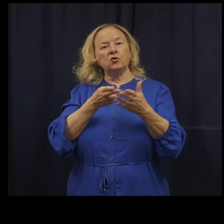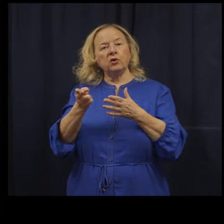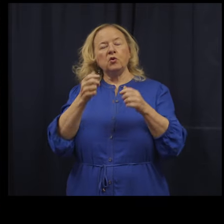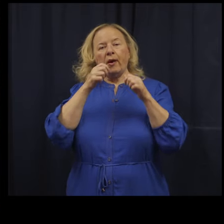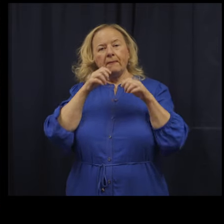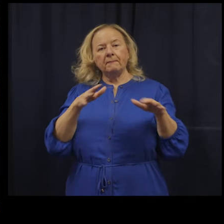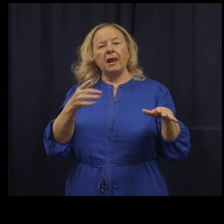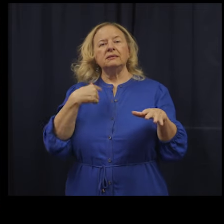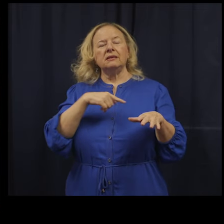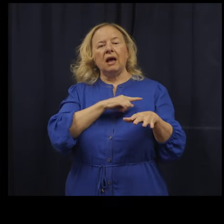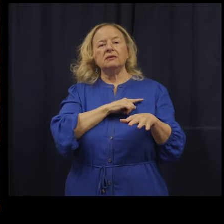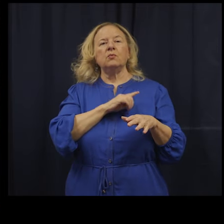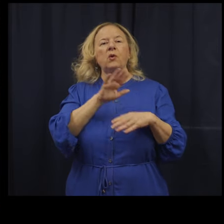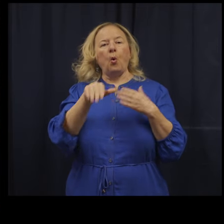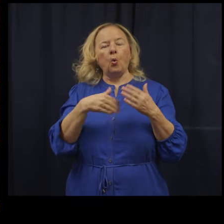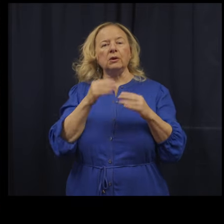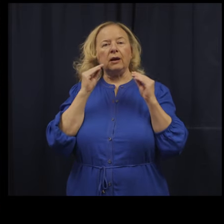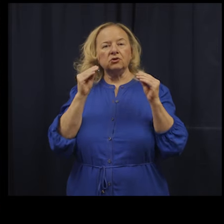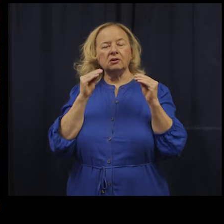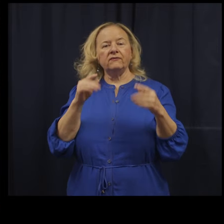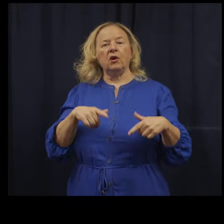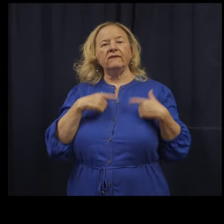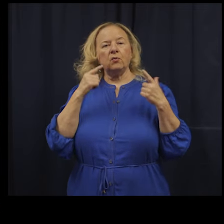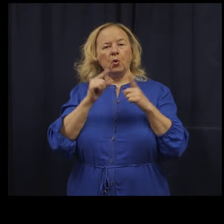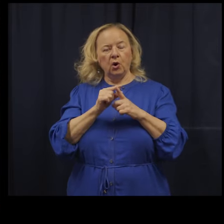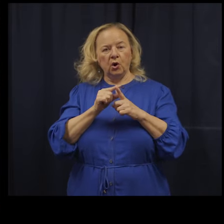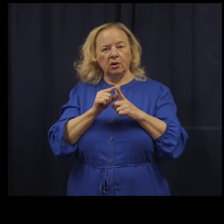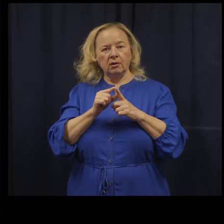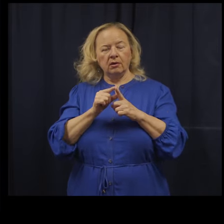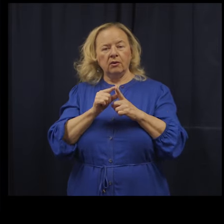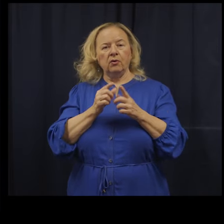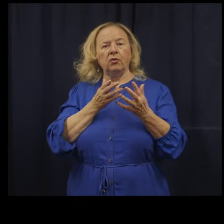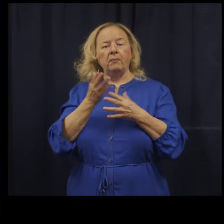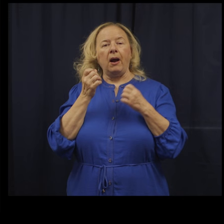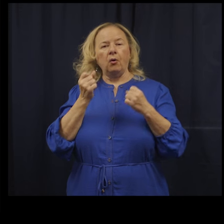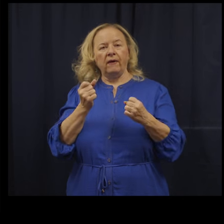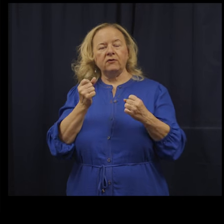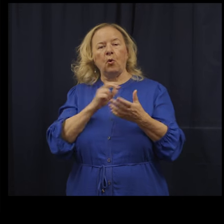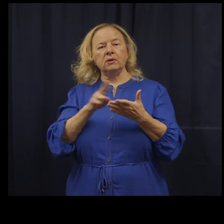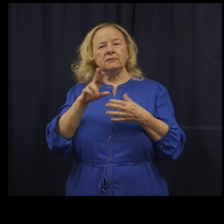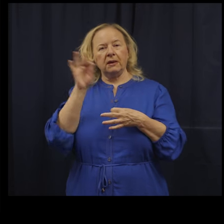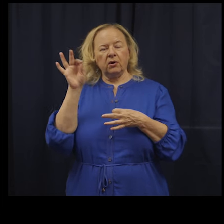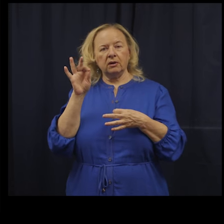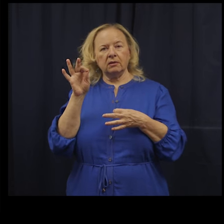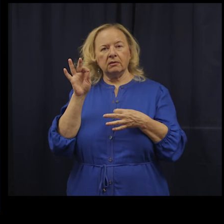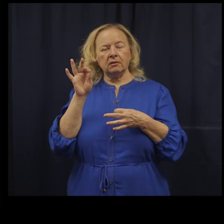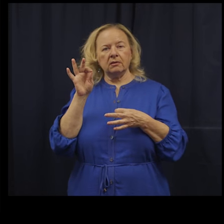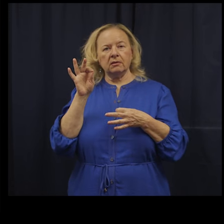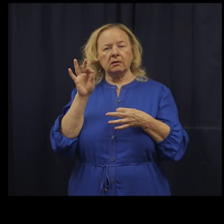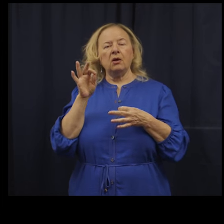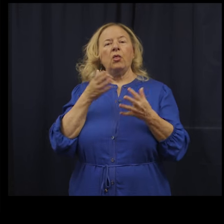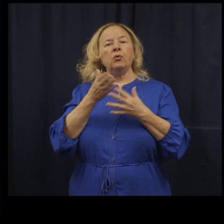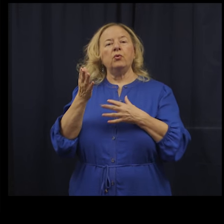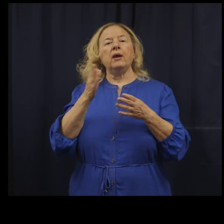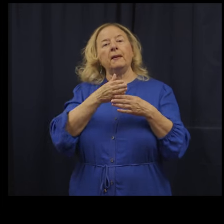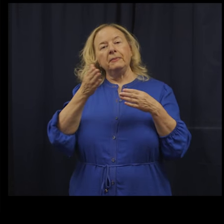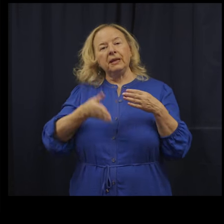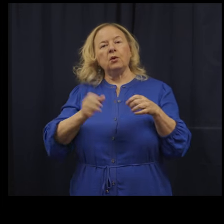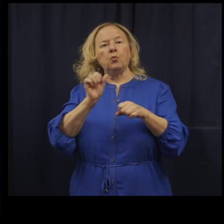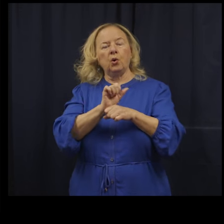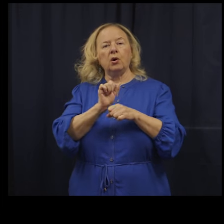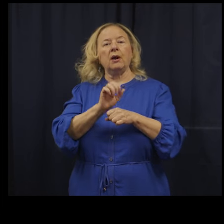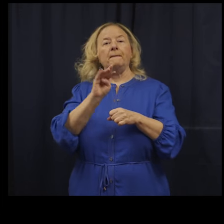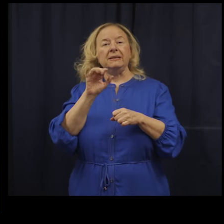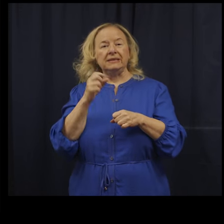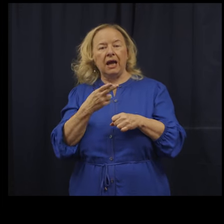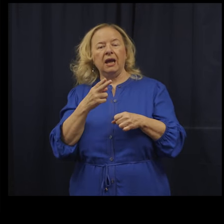truth. You have blessed us with the whole counsel of your living word by the power of your Holy Spirit through the completed work of